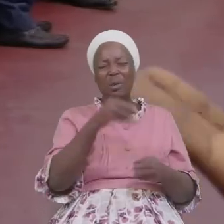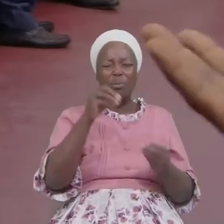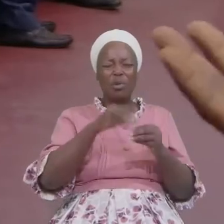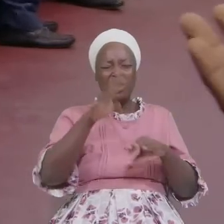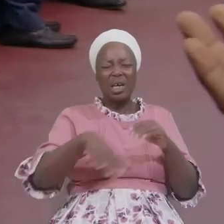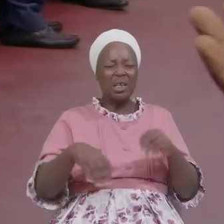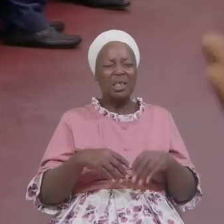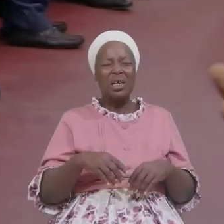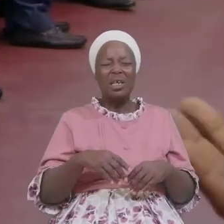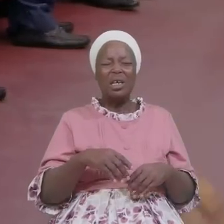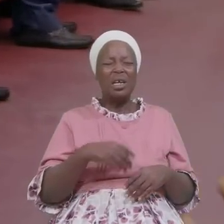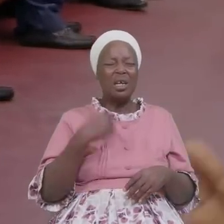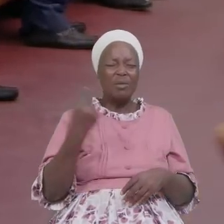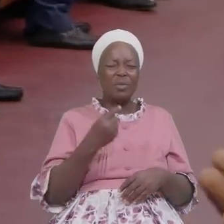before.